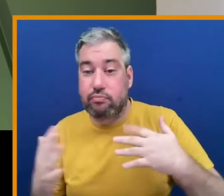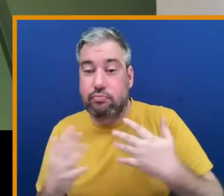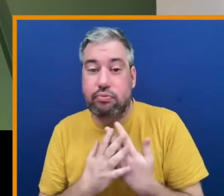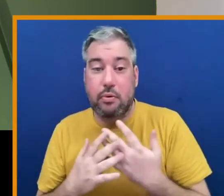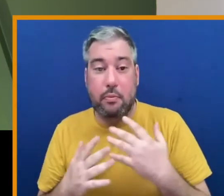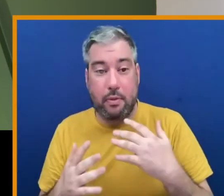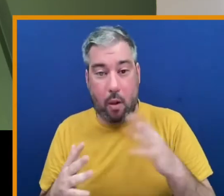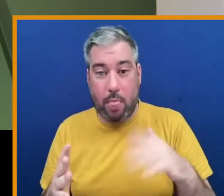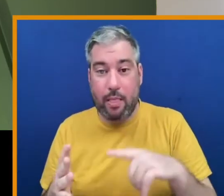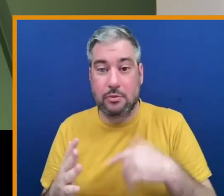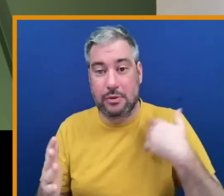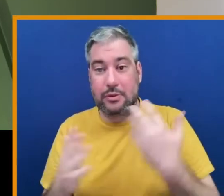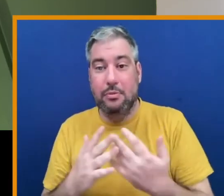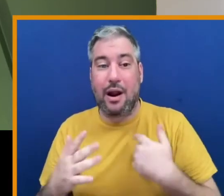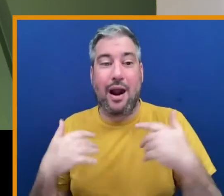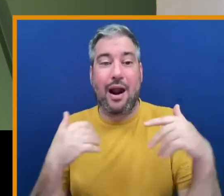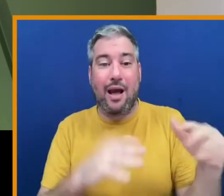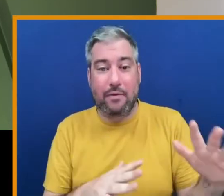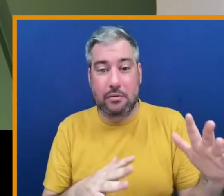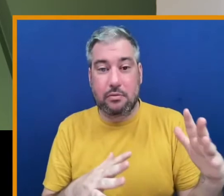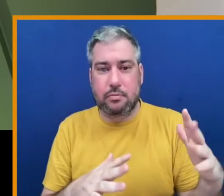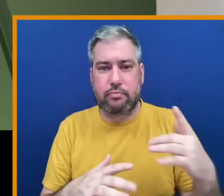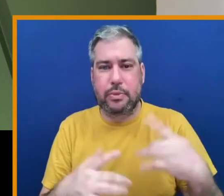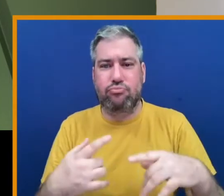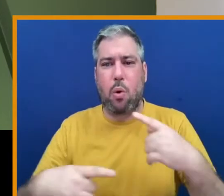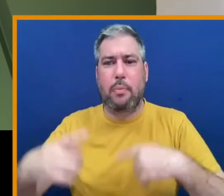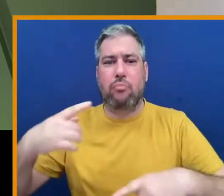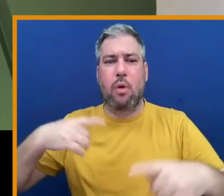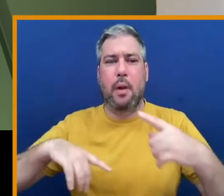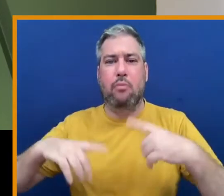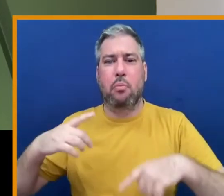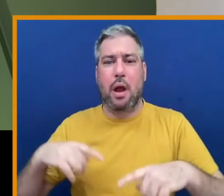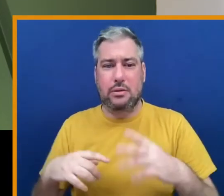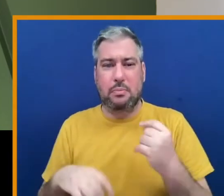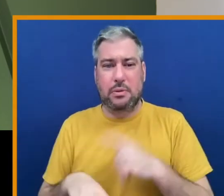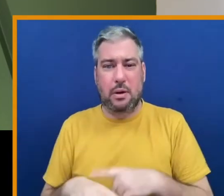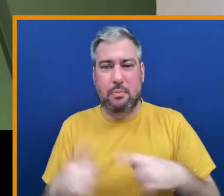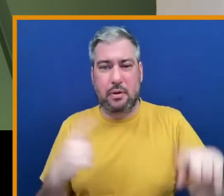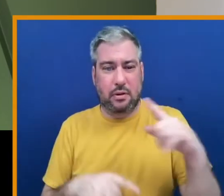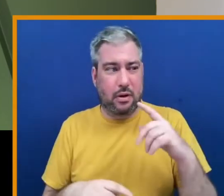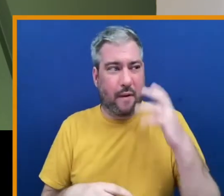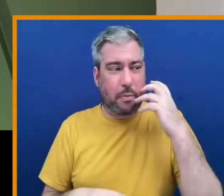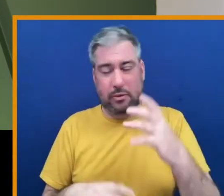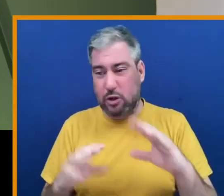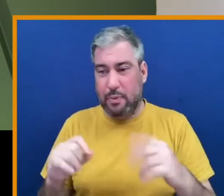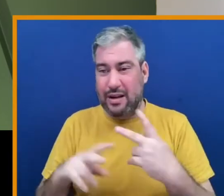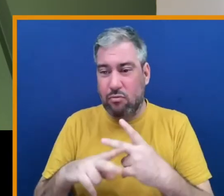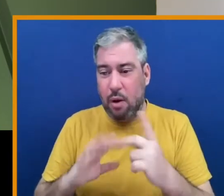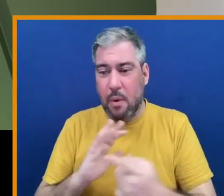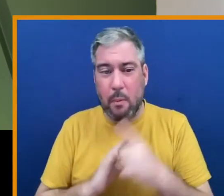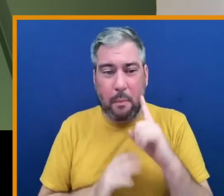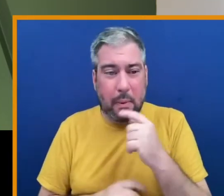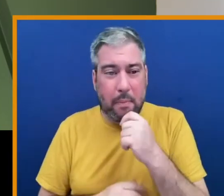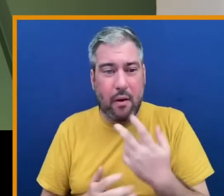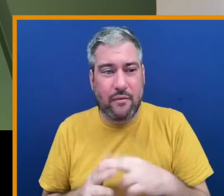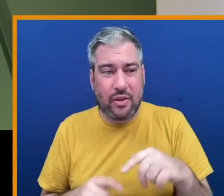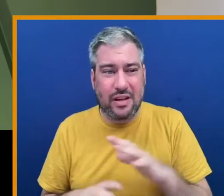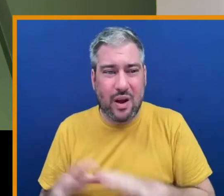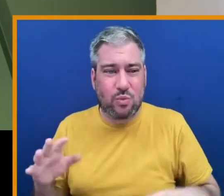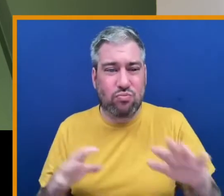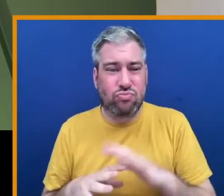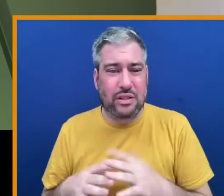just stopped caring for the people of this country. People do spend to their means also, and just because people are either